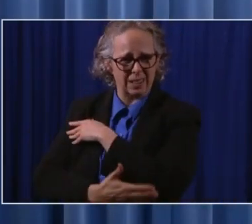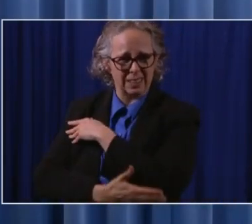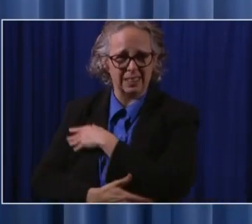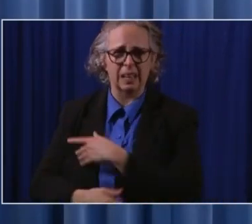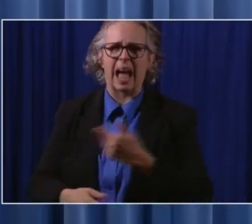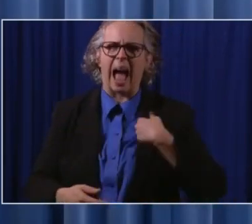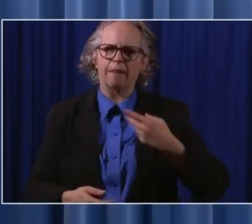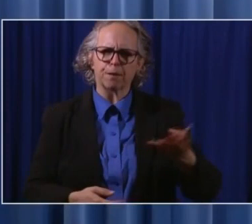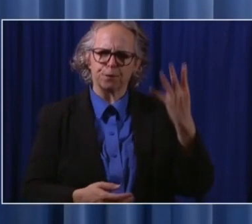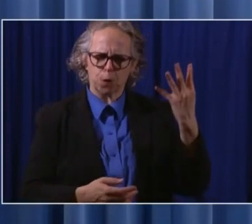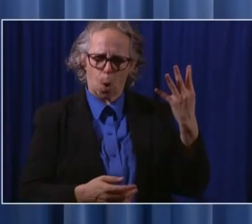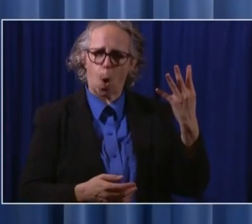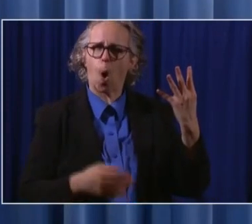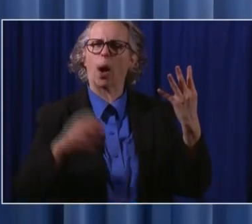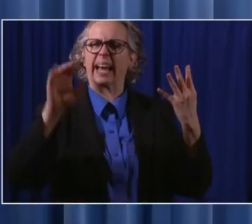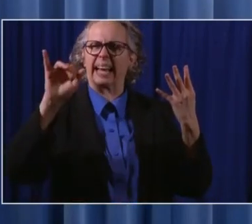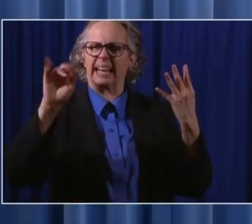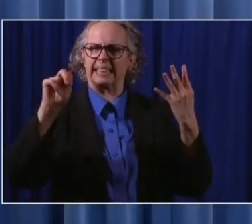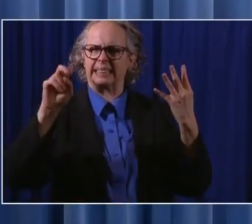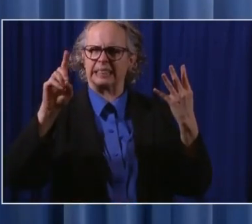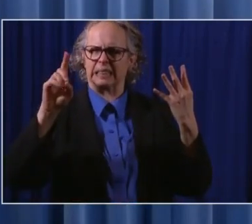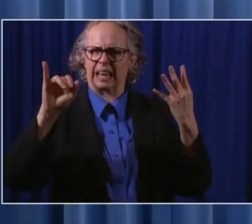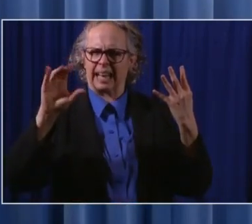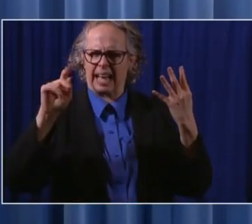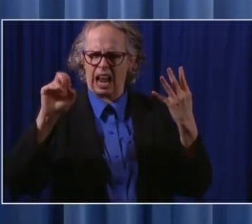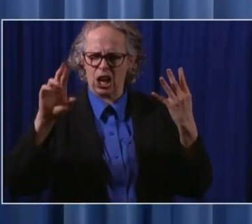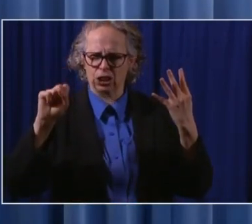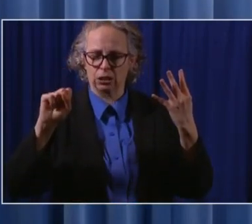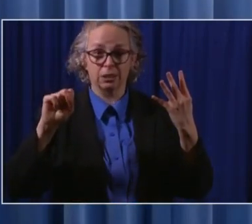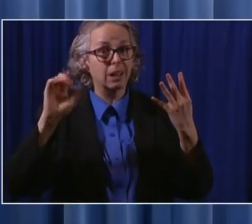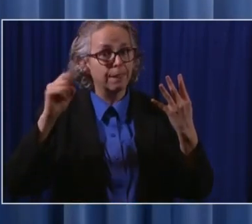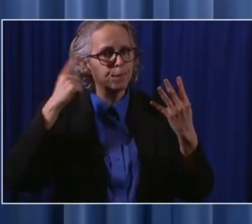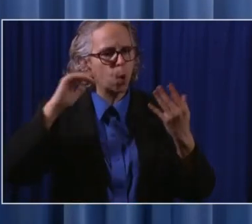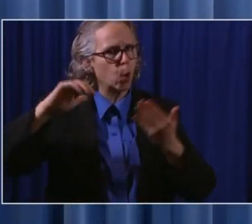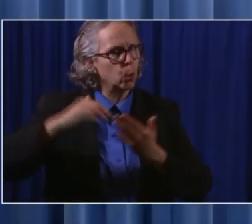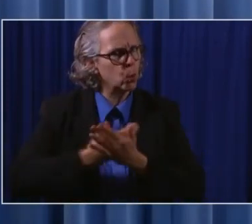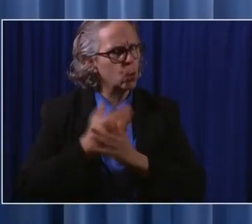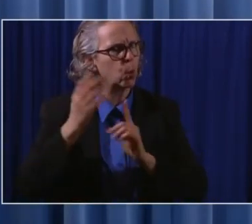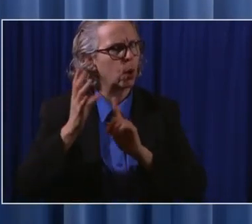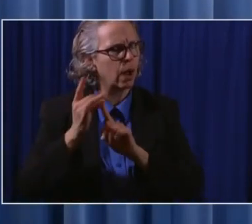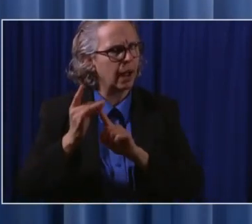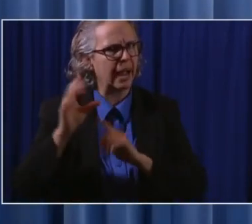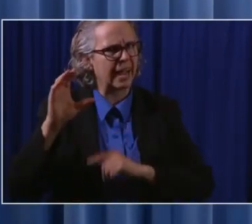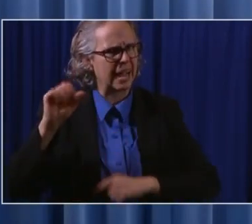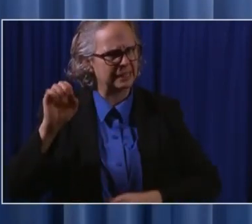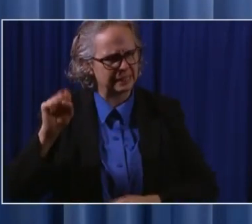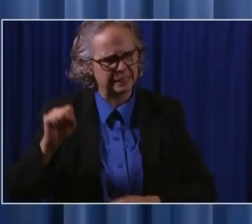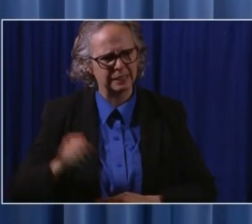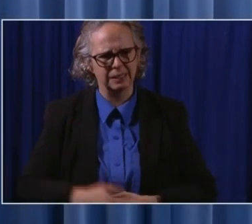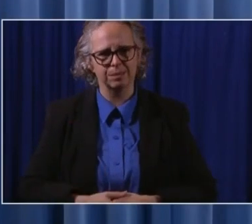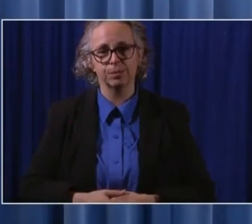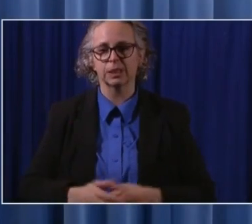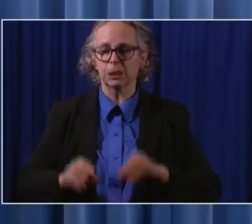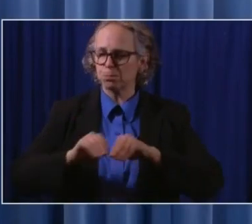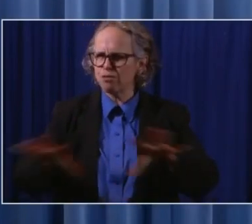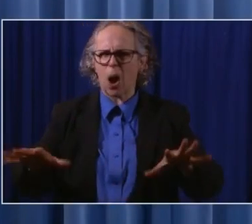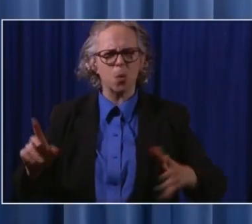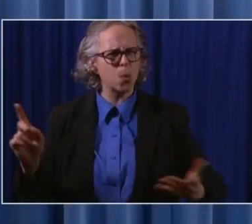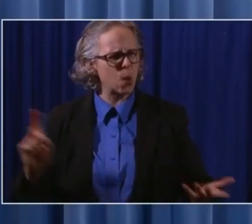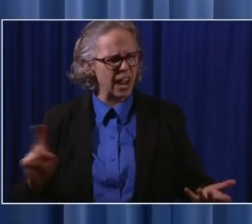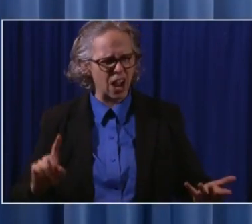per capita. Many of their cases were not in a congregate setting, indicating that the county has community spread. 1 outbreak is